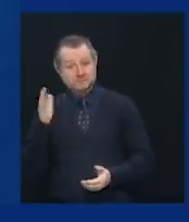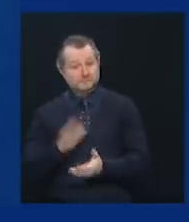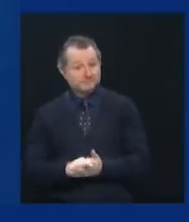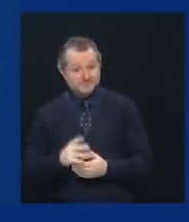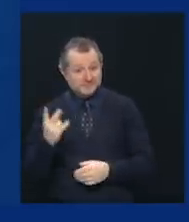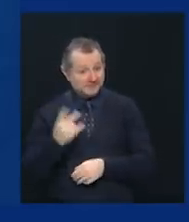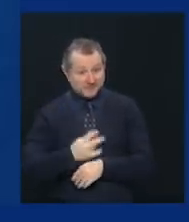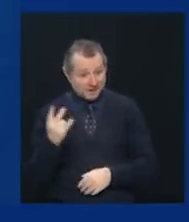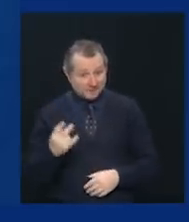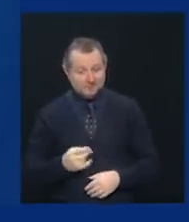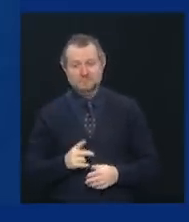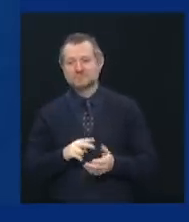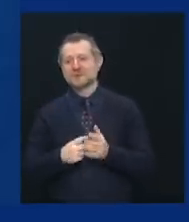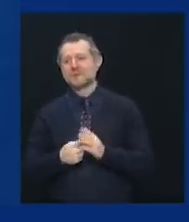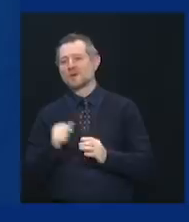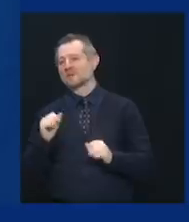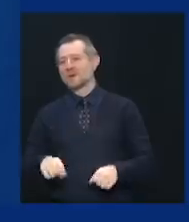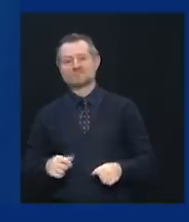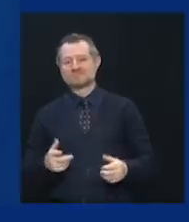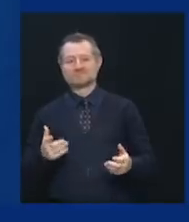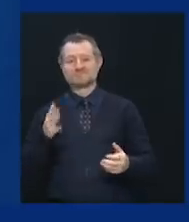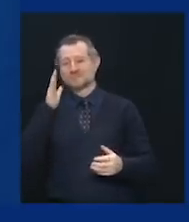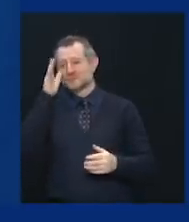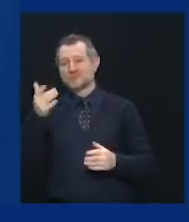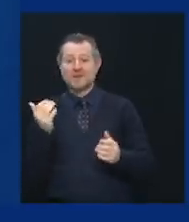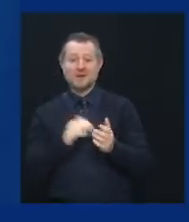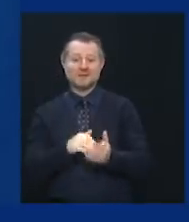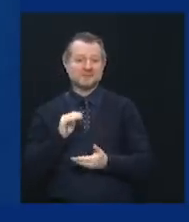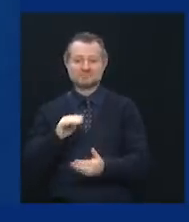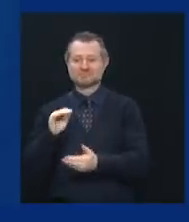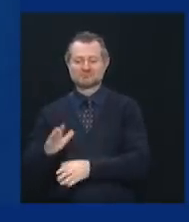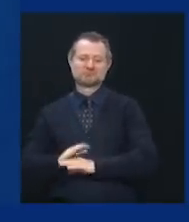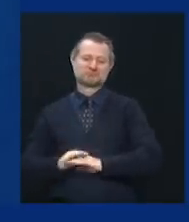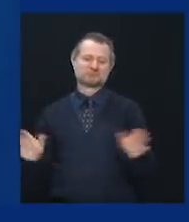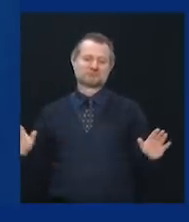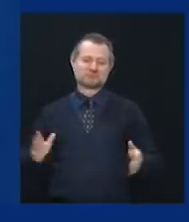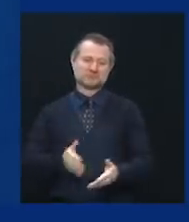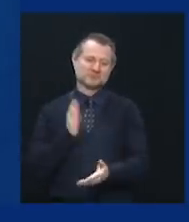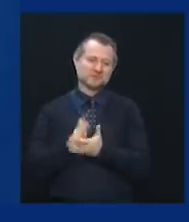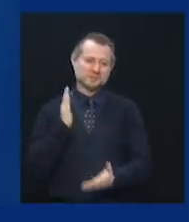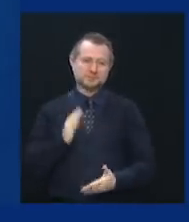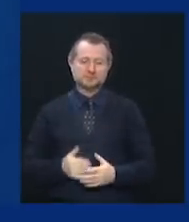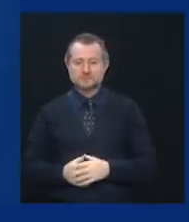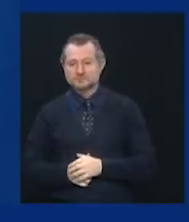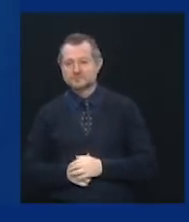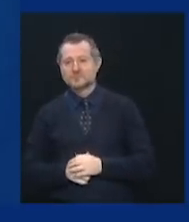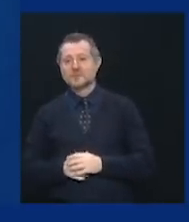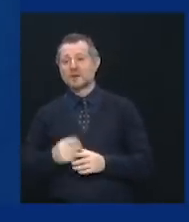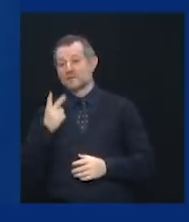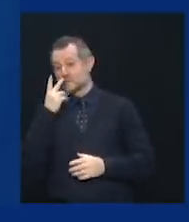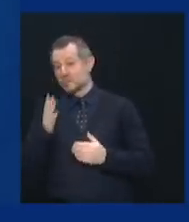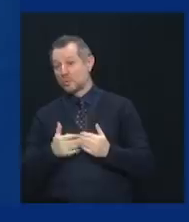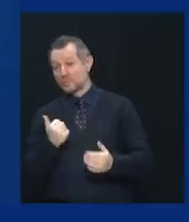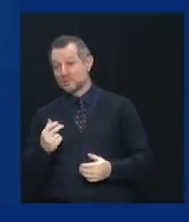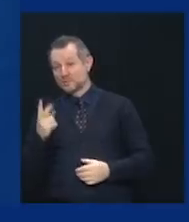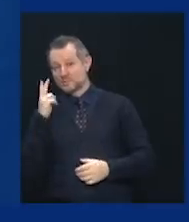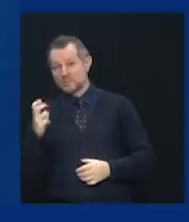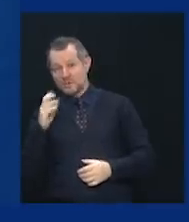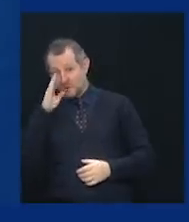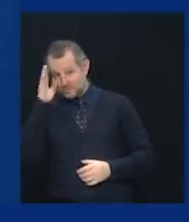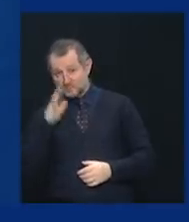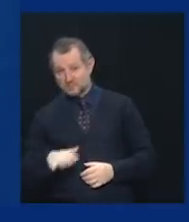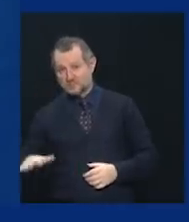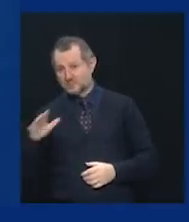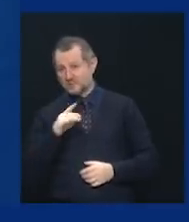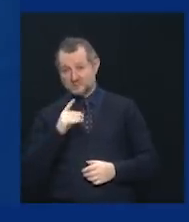they can be removed from future distribution. As you saw, we have almost 200 hospitals. If one hospital isn't performing, we